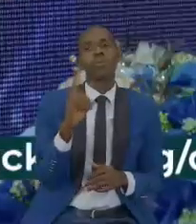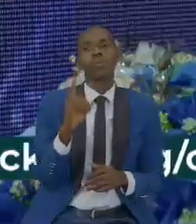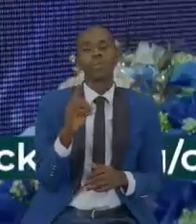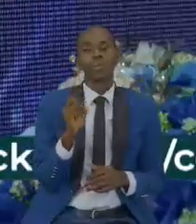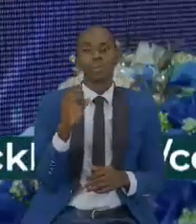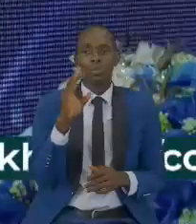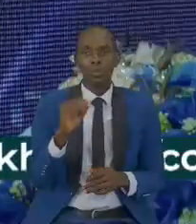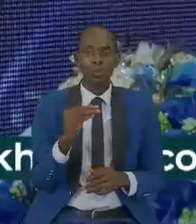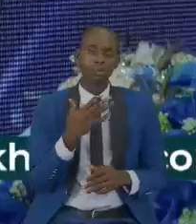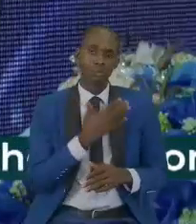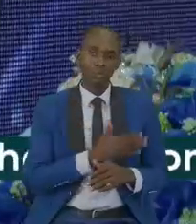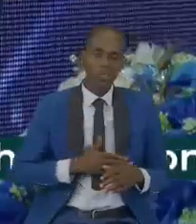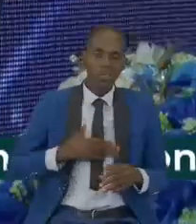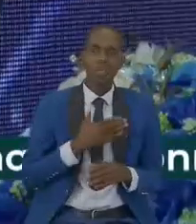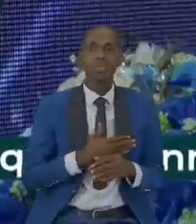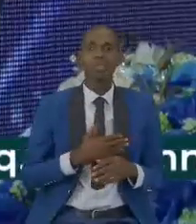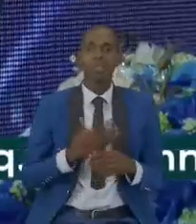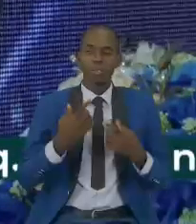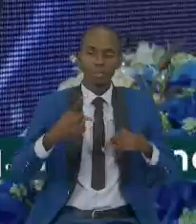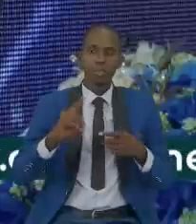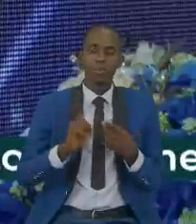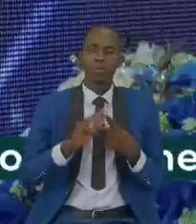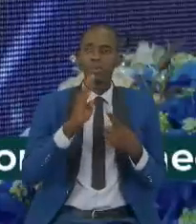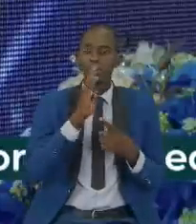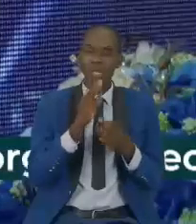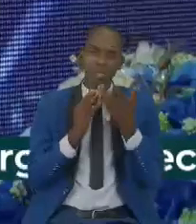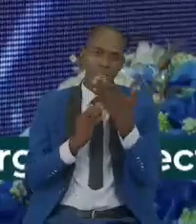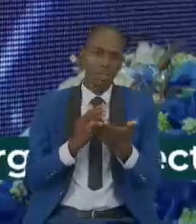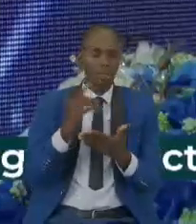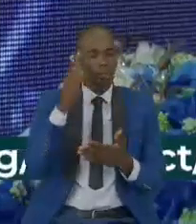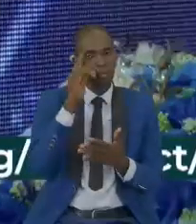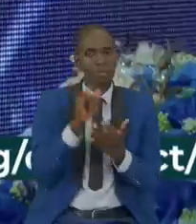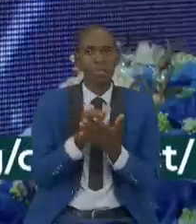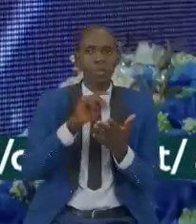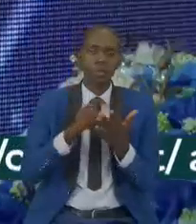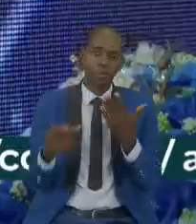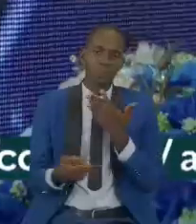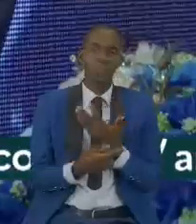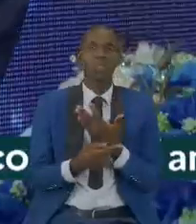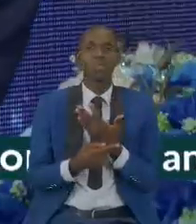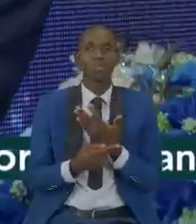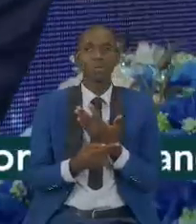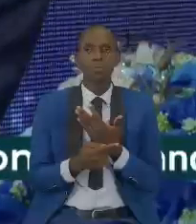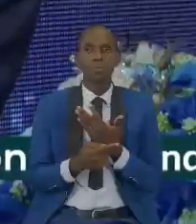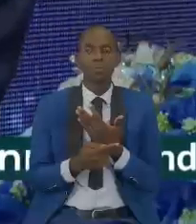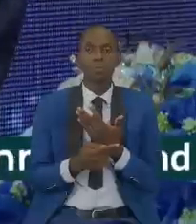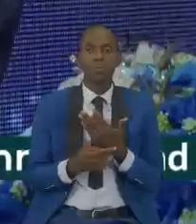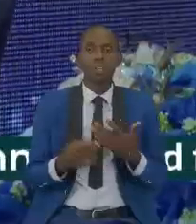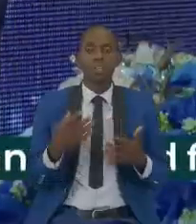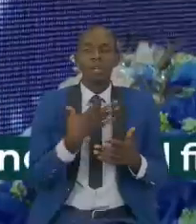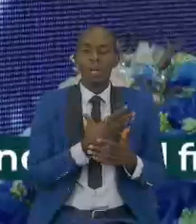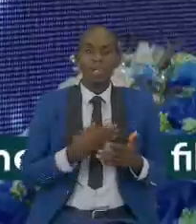standing on the podium, you'll be directed. There will be convert